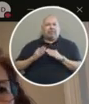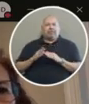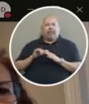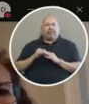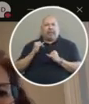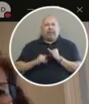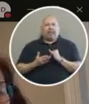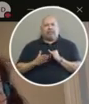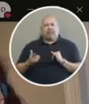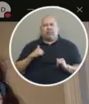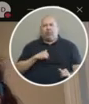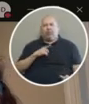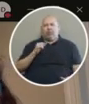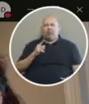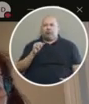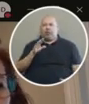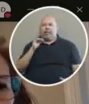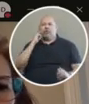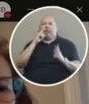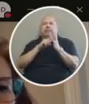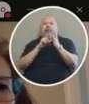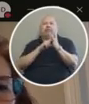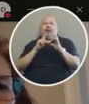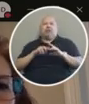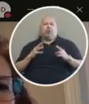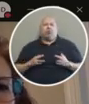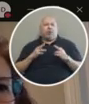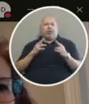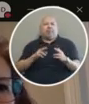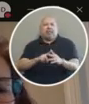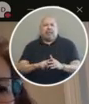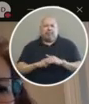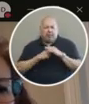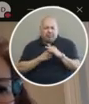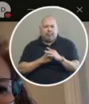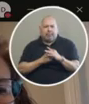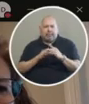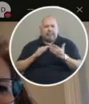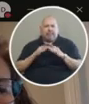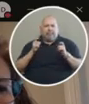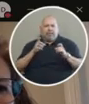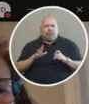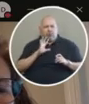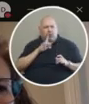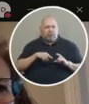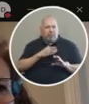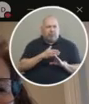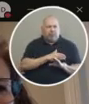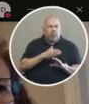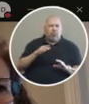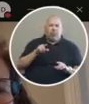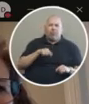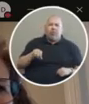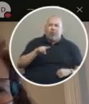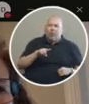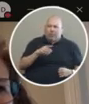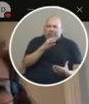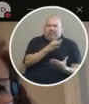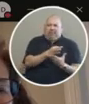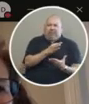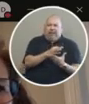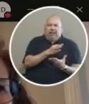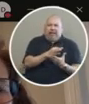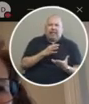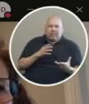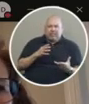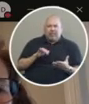thing we want to do. So we're trying to identify and recommend and implement, as the city manager talked about, those financially